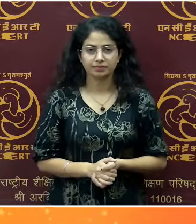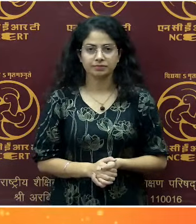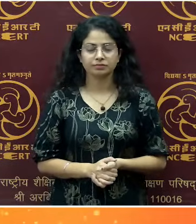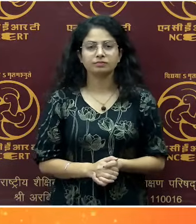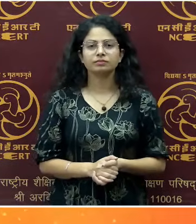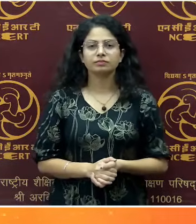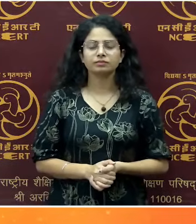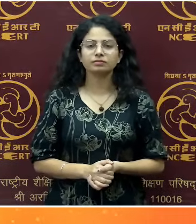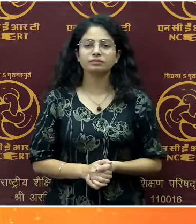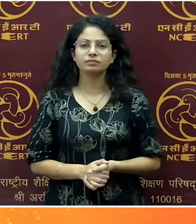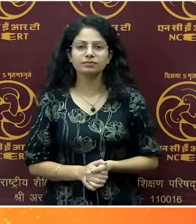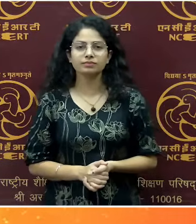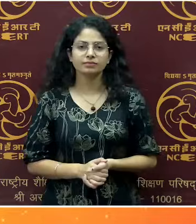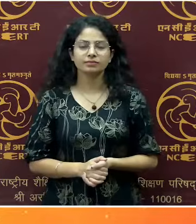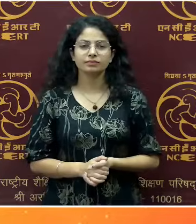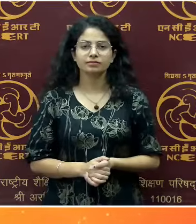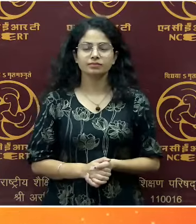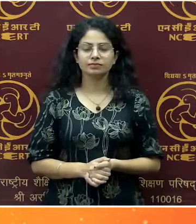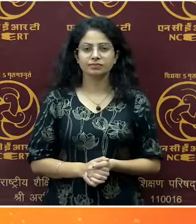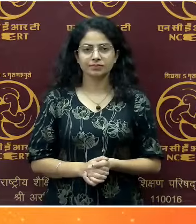looking forward to it.